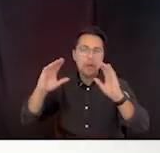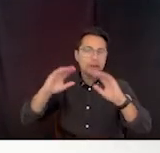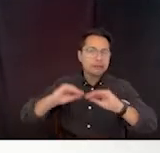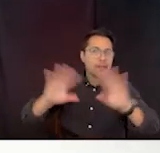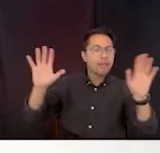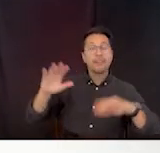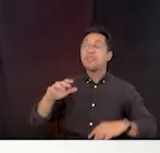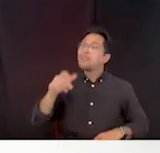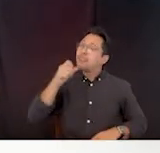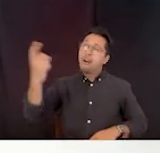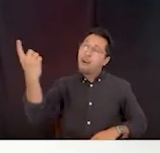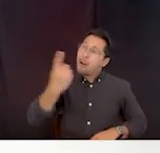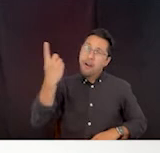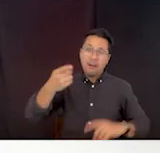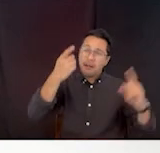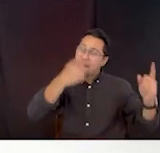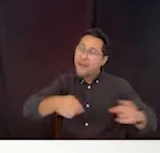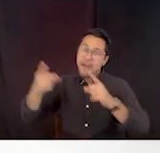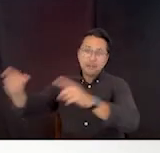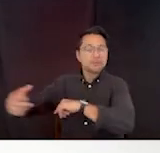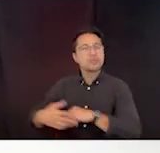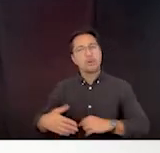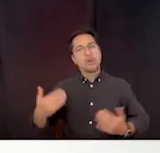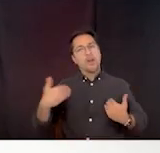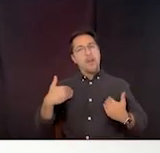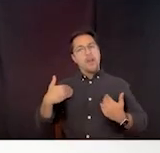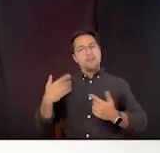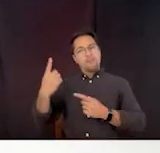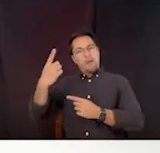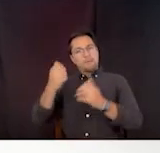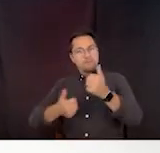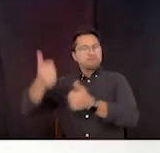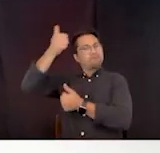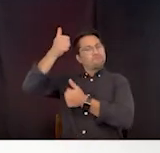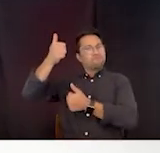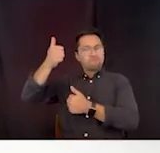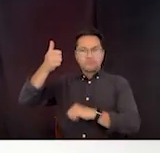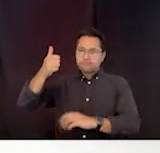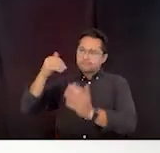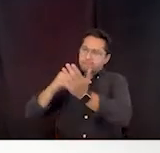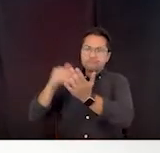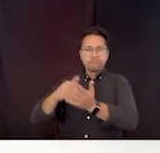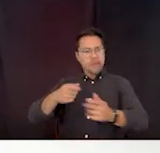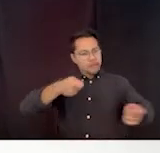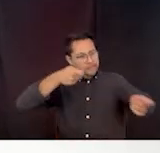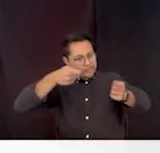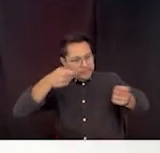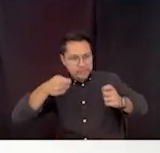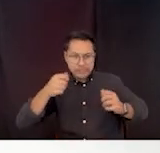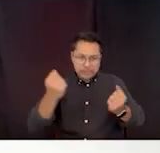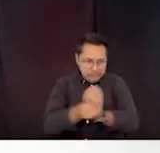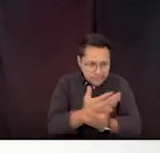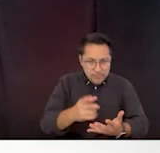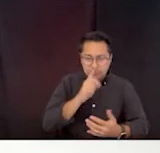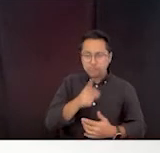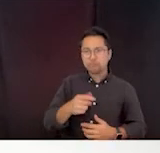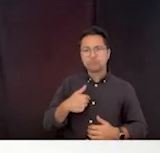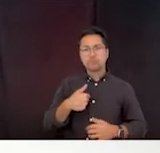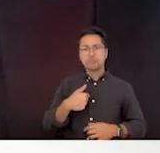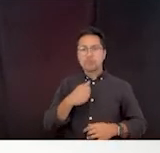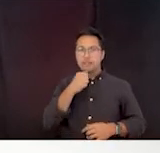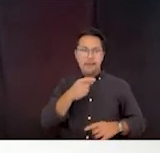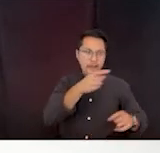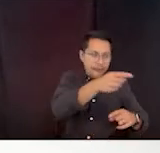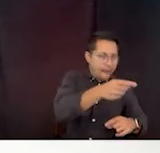happen. And so it's nice when you have one person that's kind of overseeing your care and making sure that you're not receiving interactions with